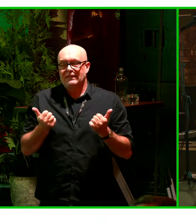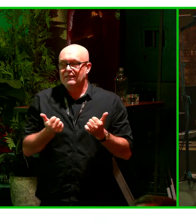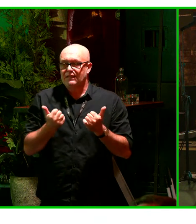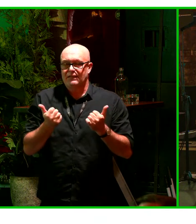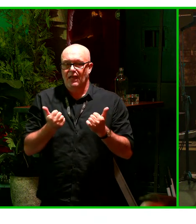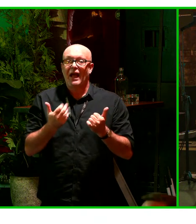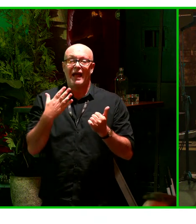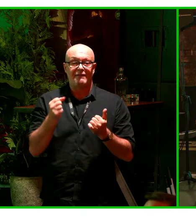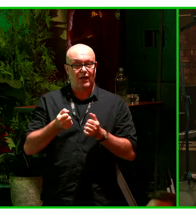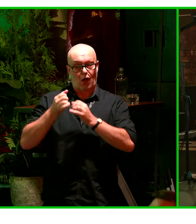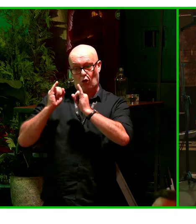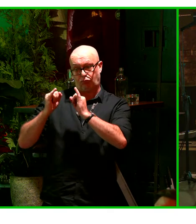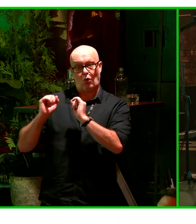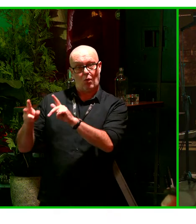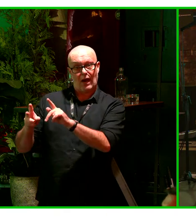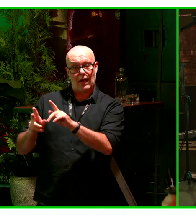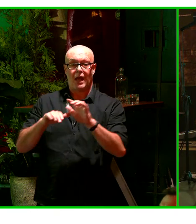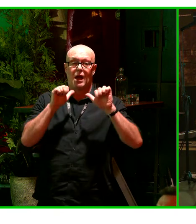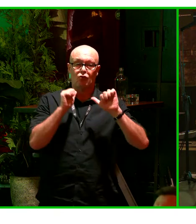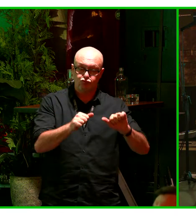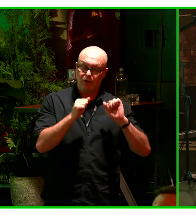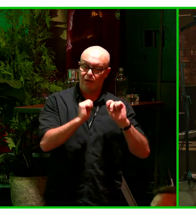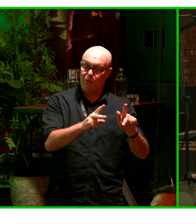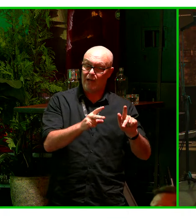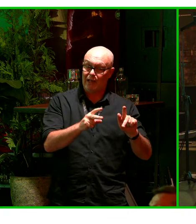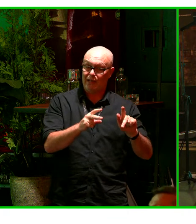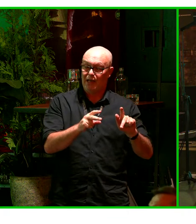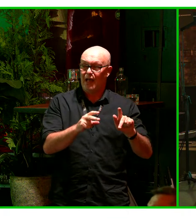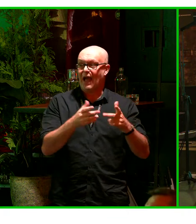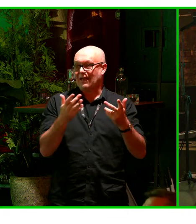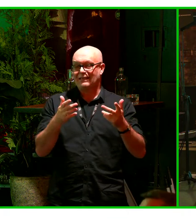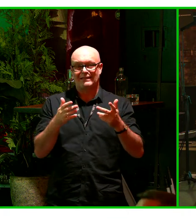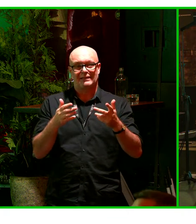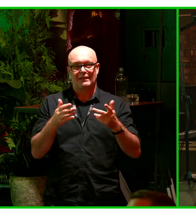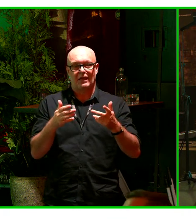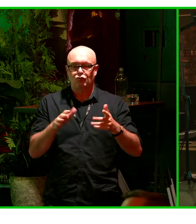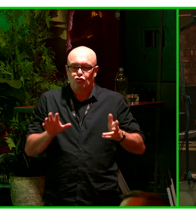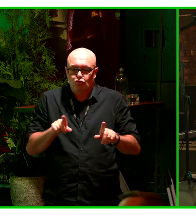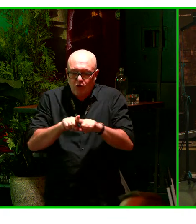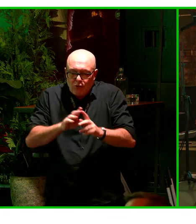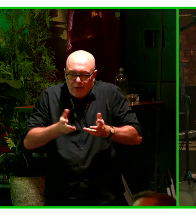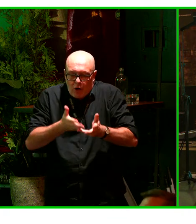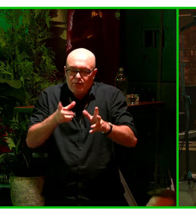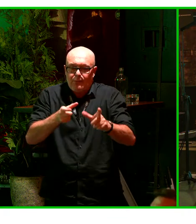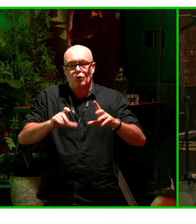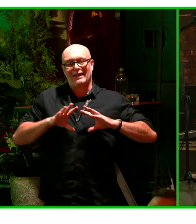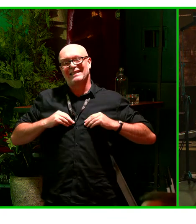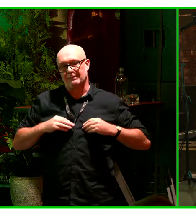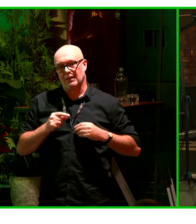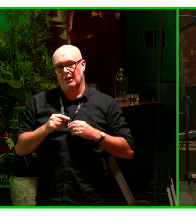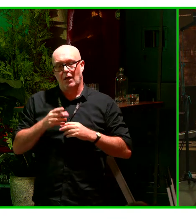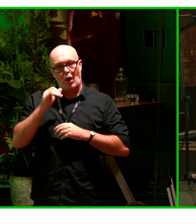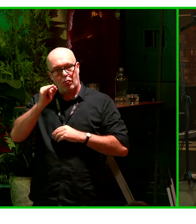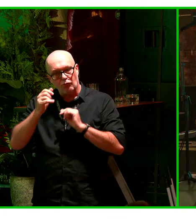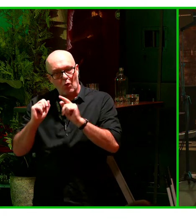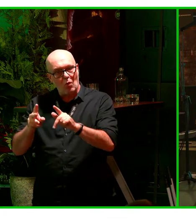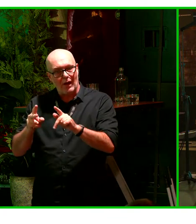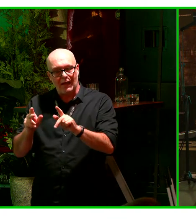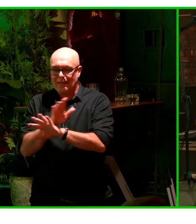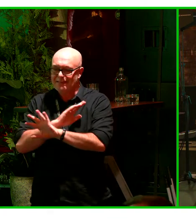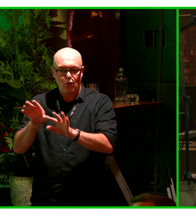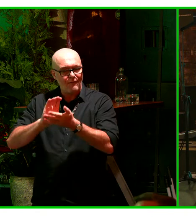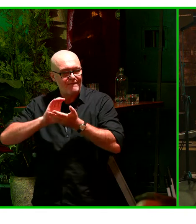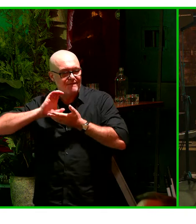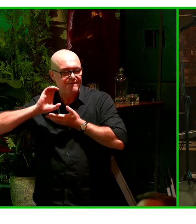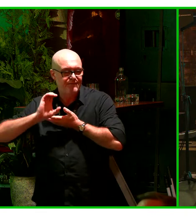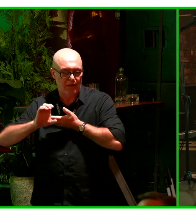way of doing this and there's a right way of doing this, and it goes back to this buy-in question. The wrong way is not to fund